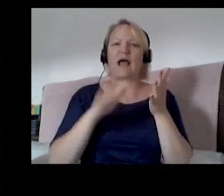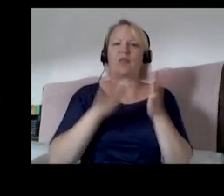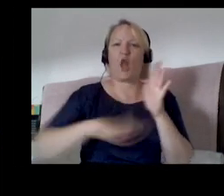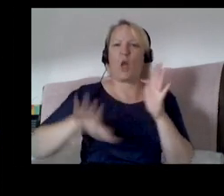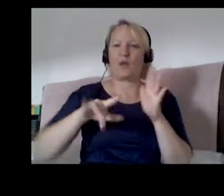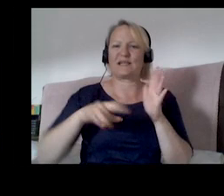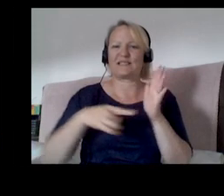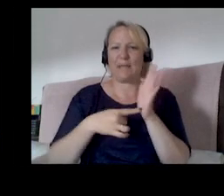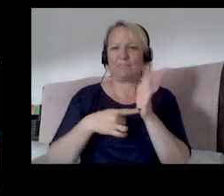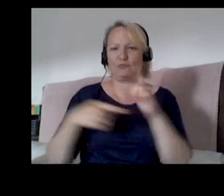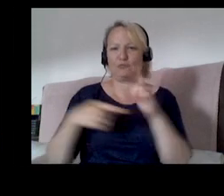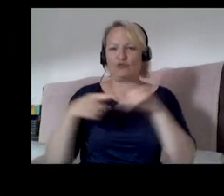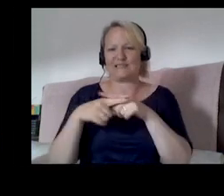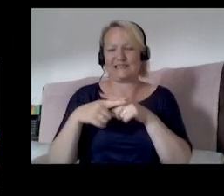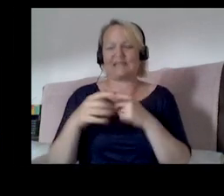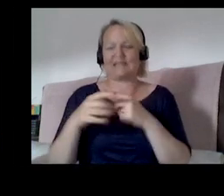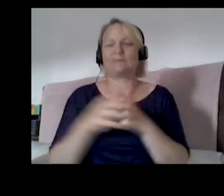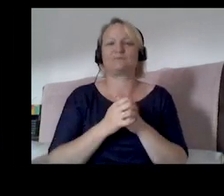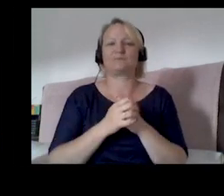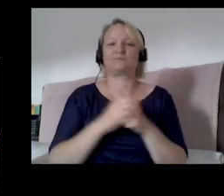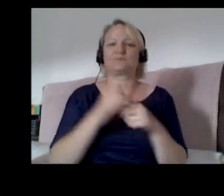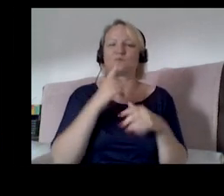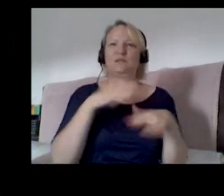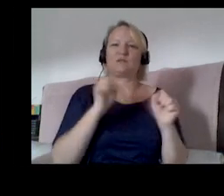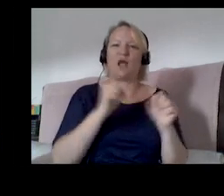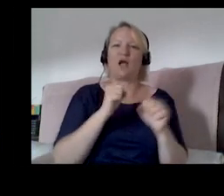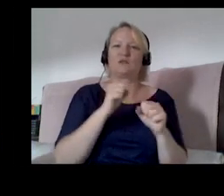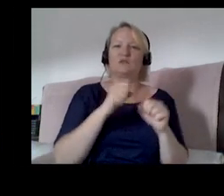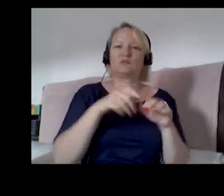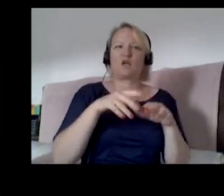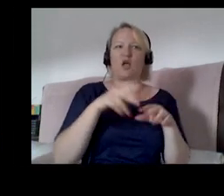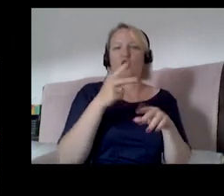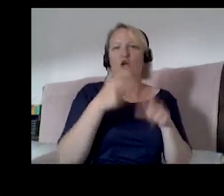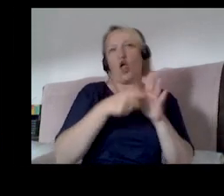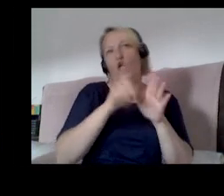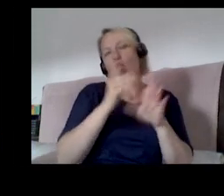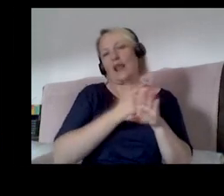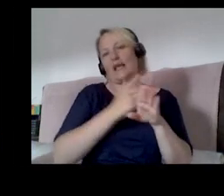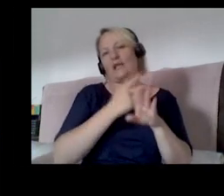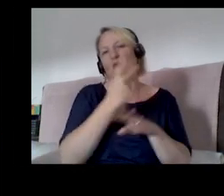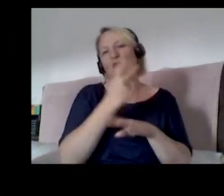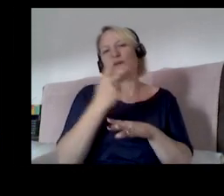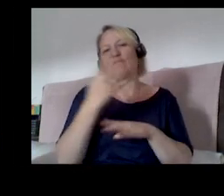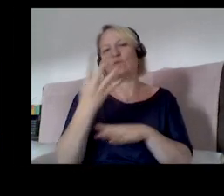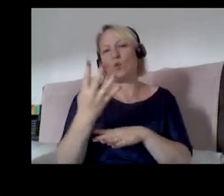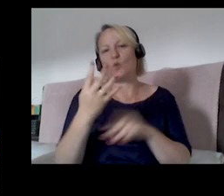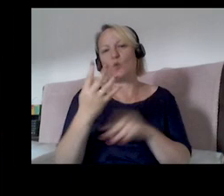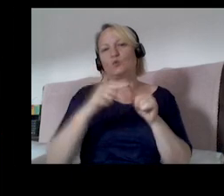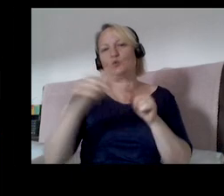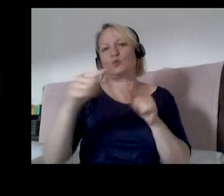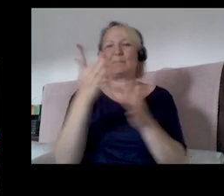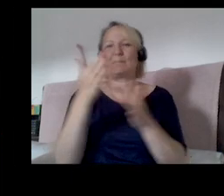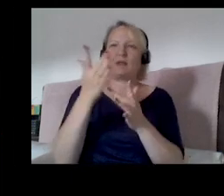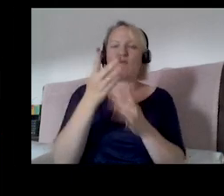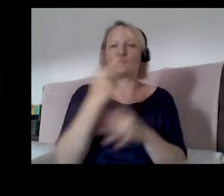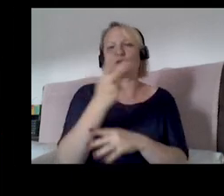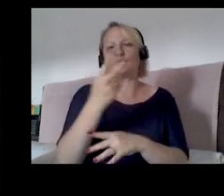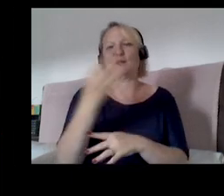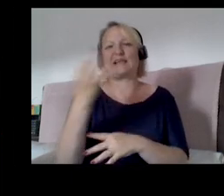Cock Junction and the Lower Thames Crossing route. The compound would be in place from early 2024